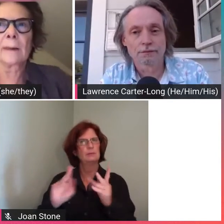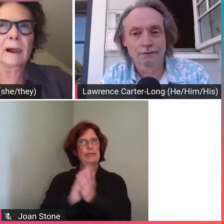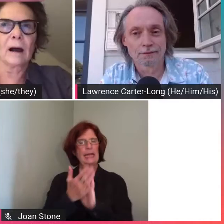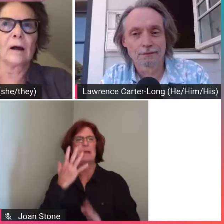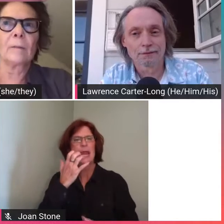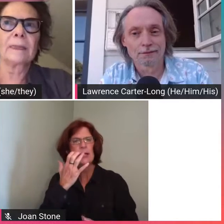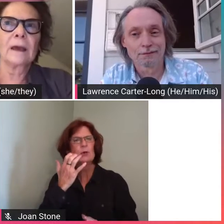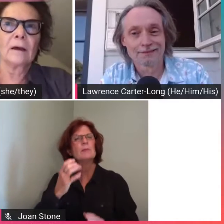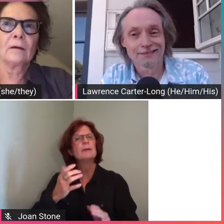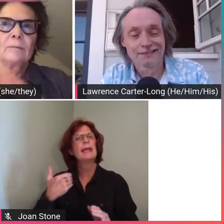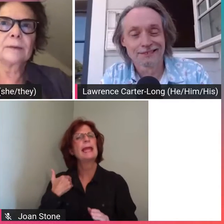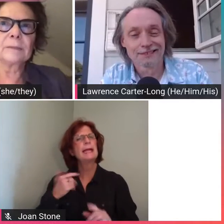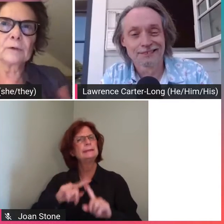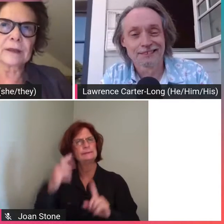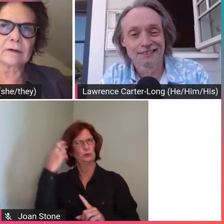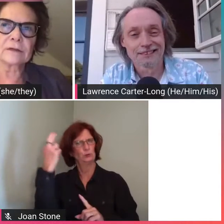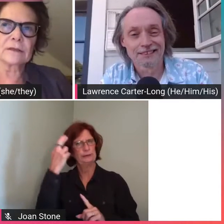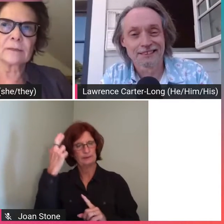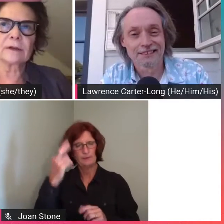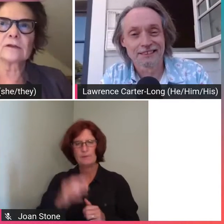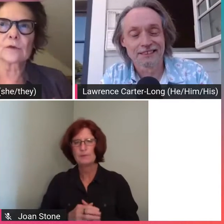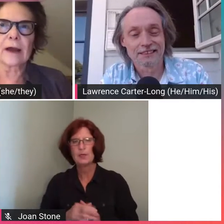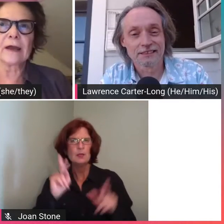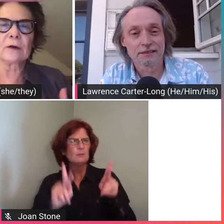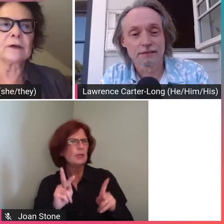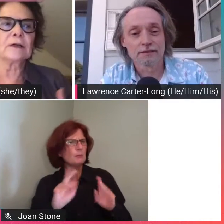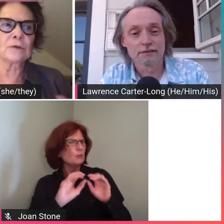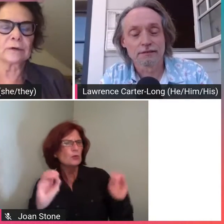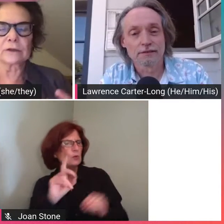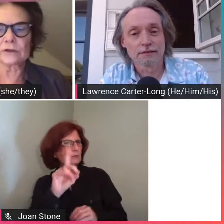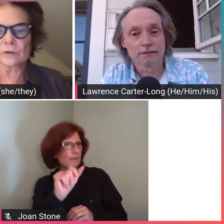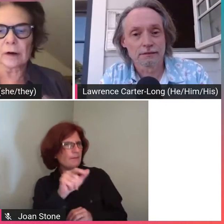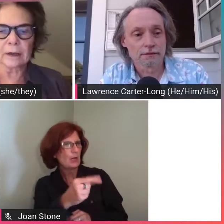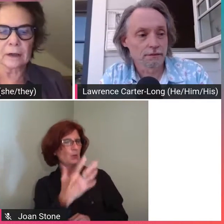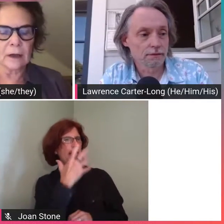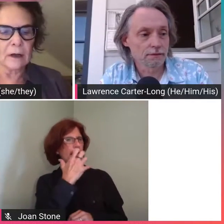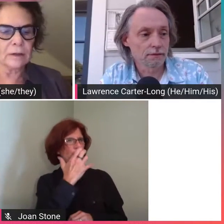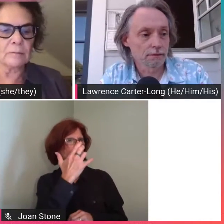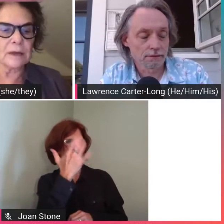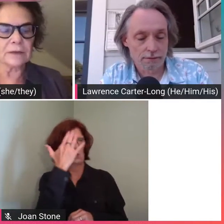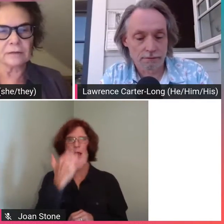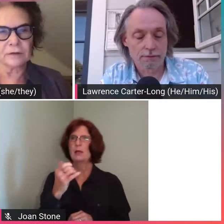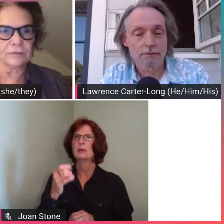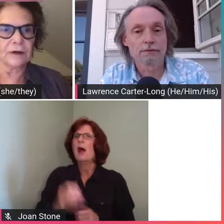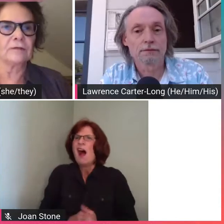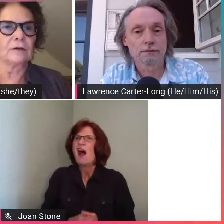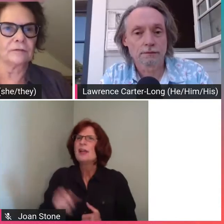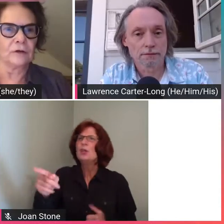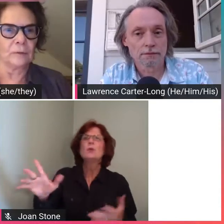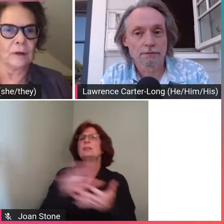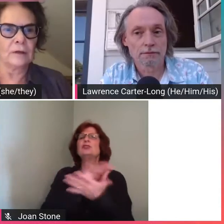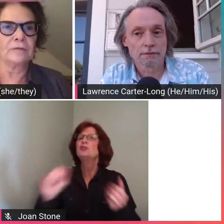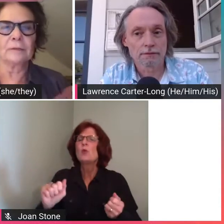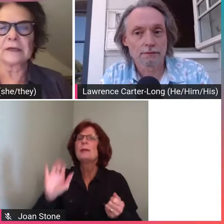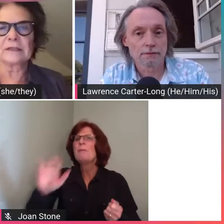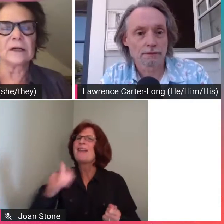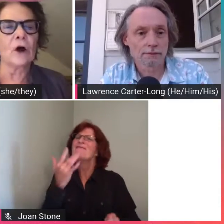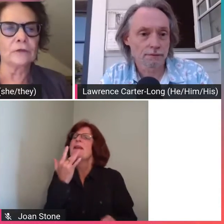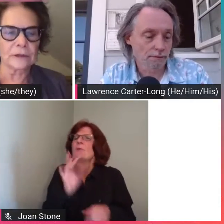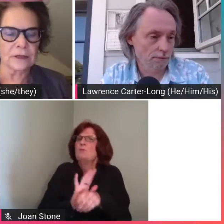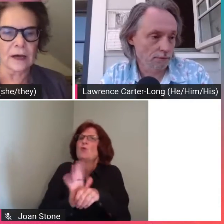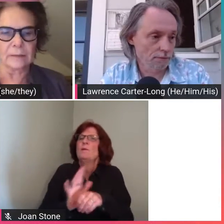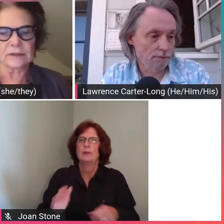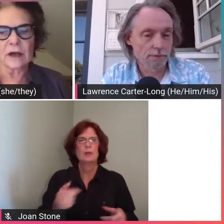reasons. People without disabilities were angry because we were destroying the myth of their favorite film, the film they'd